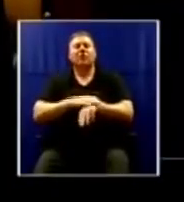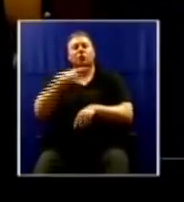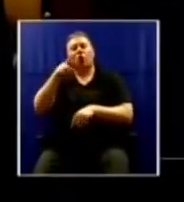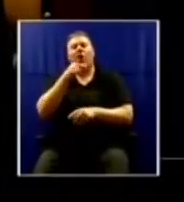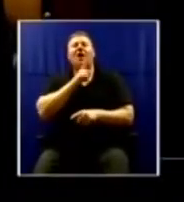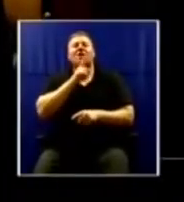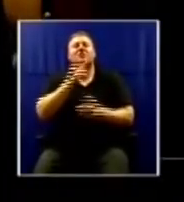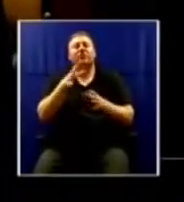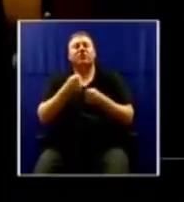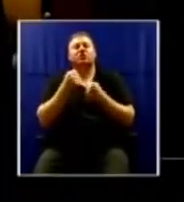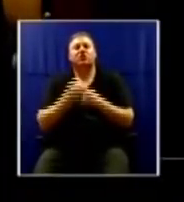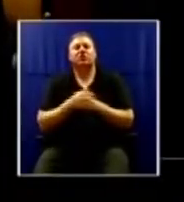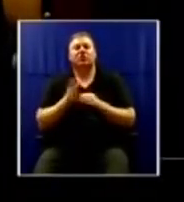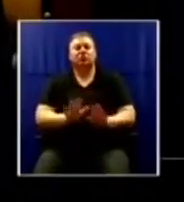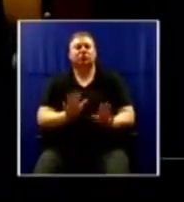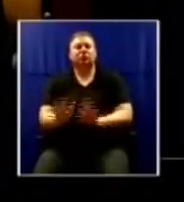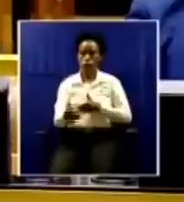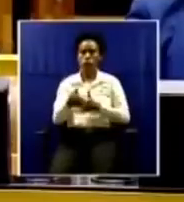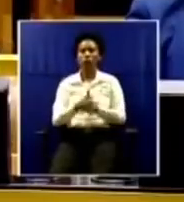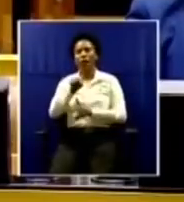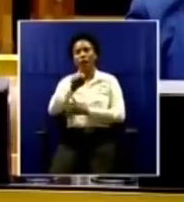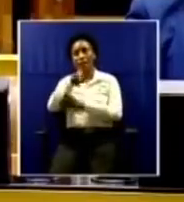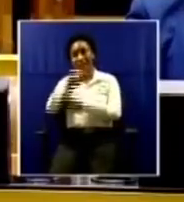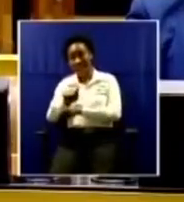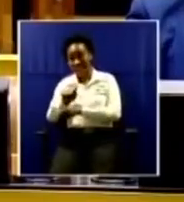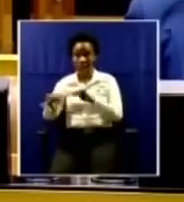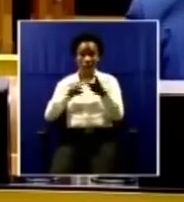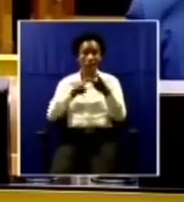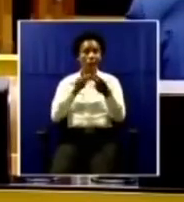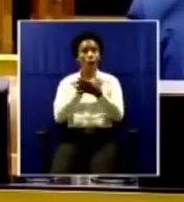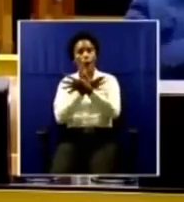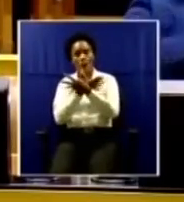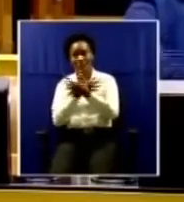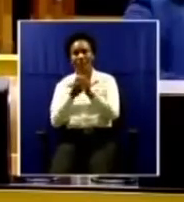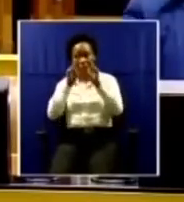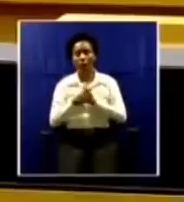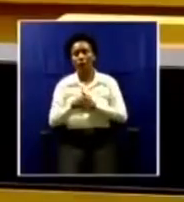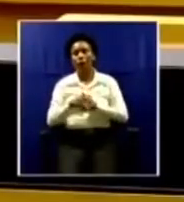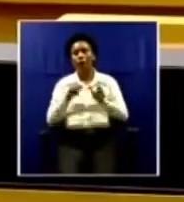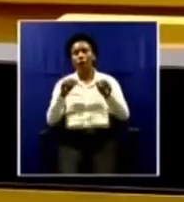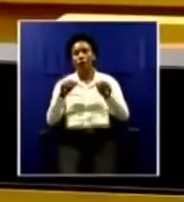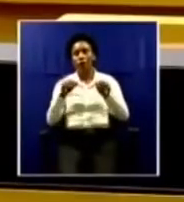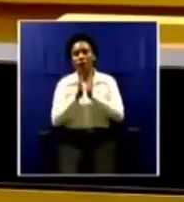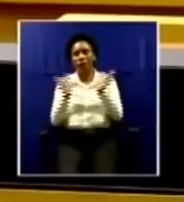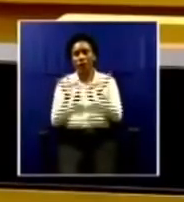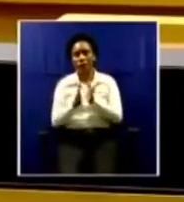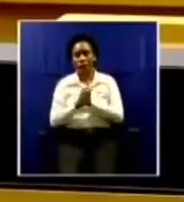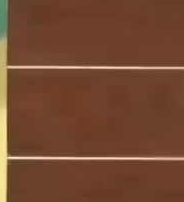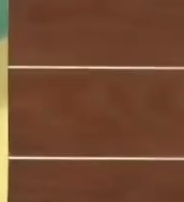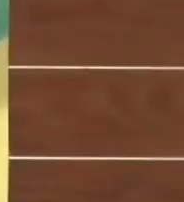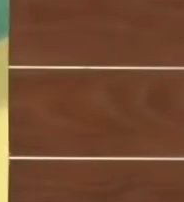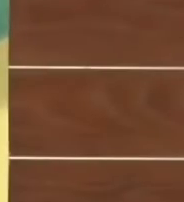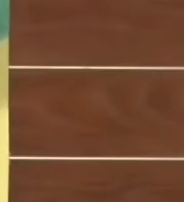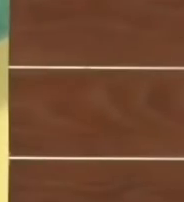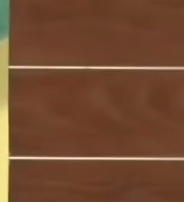So if you haven't answered one question and you're one day over, it will cost you 2,000 rand of your salary. Because let's be honest,